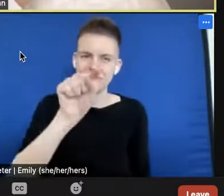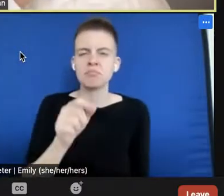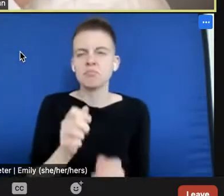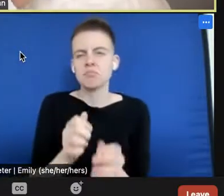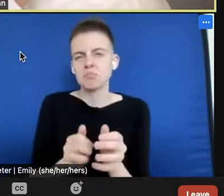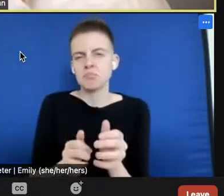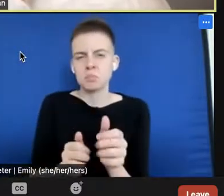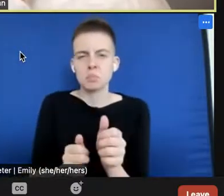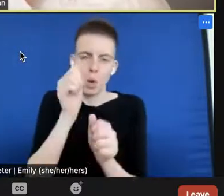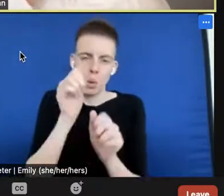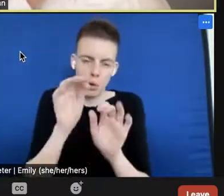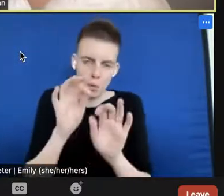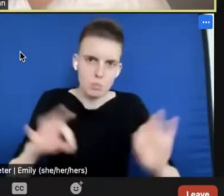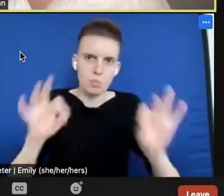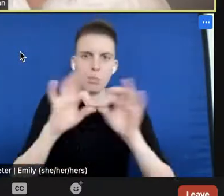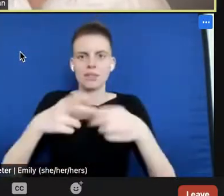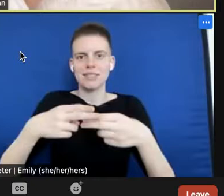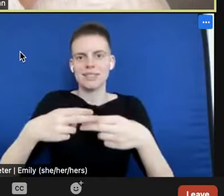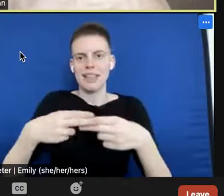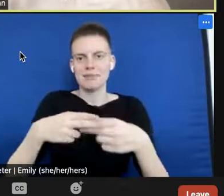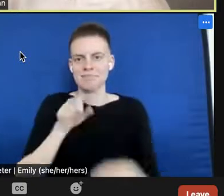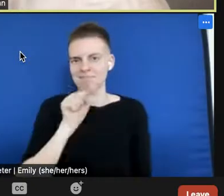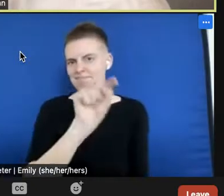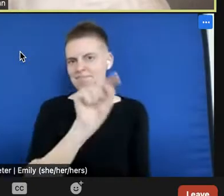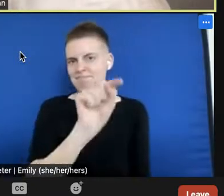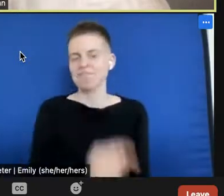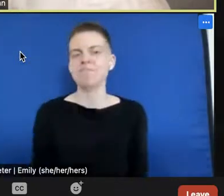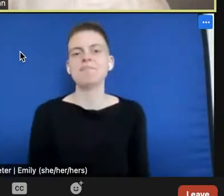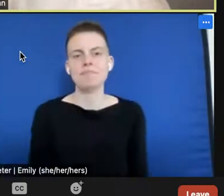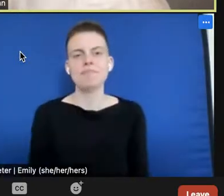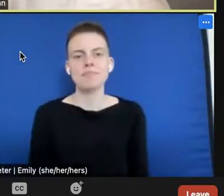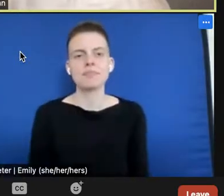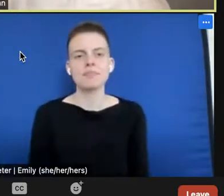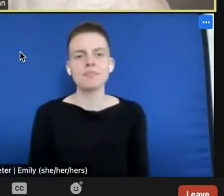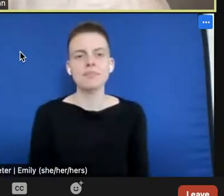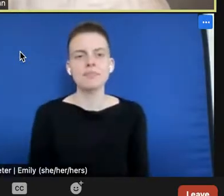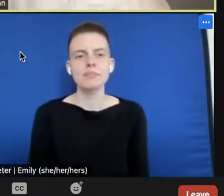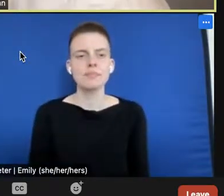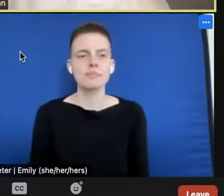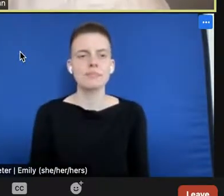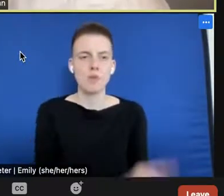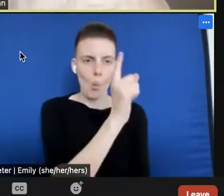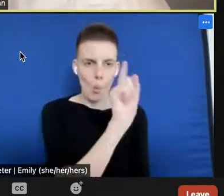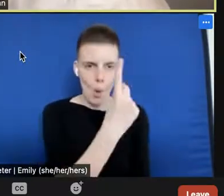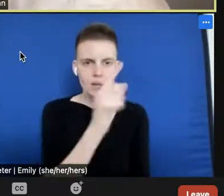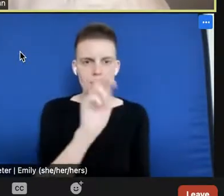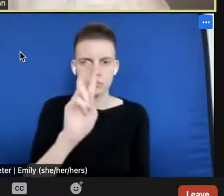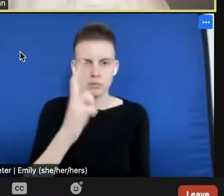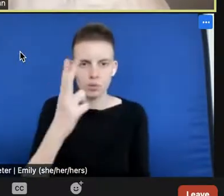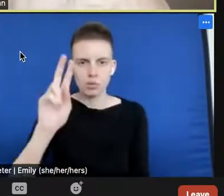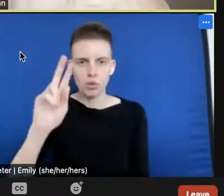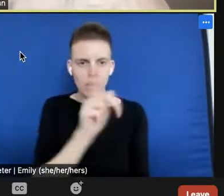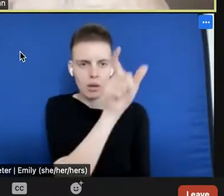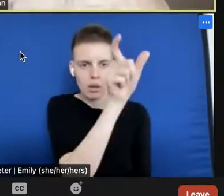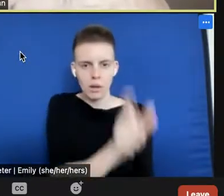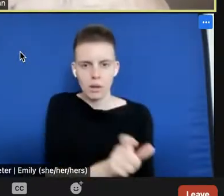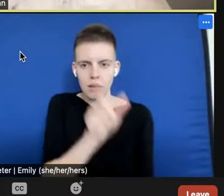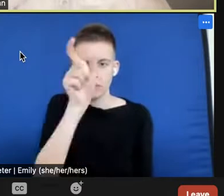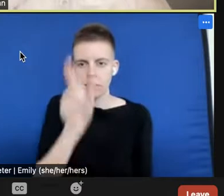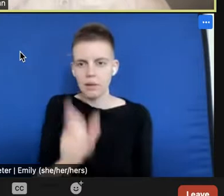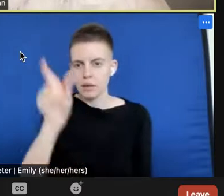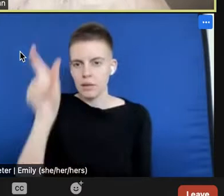the graphics. Because if you look at phase 1, phase 2, phase 3, and you look at those, you know,